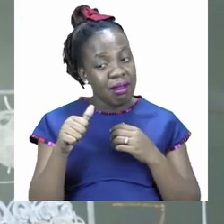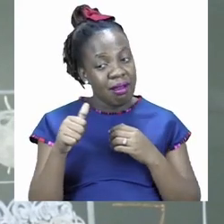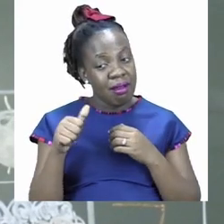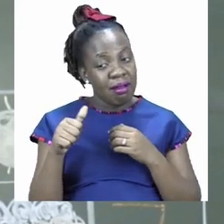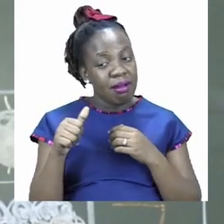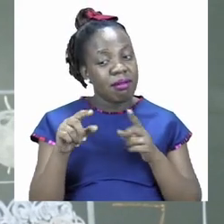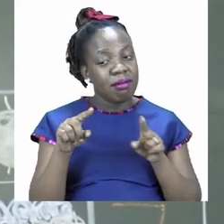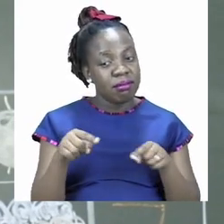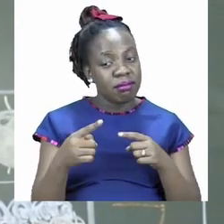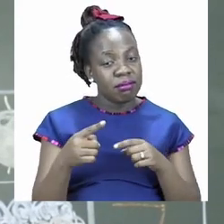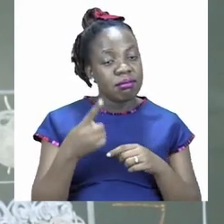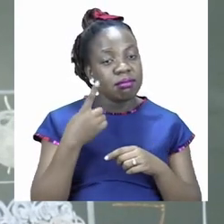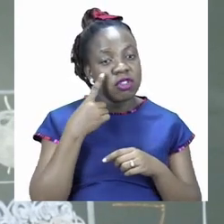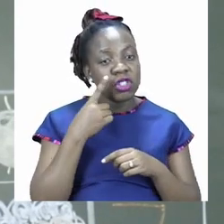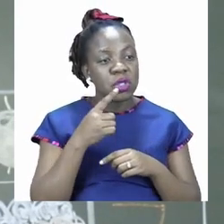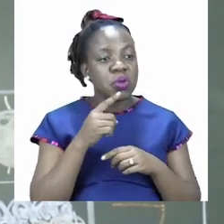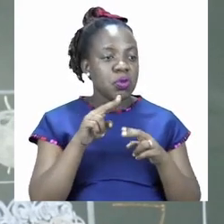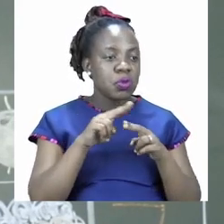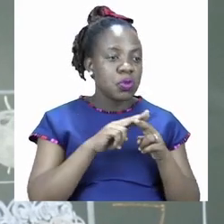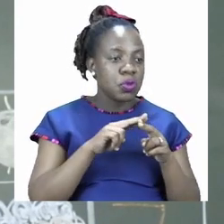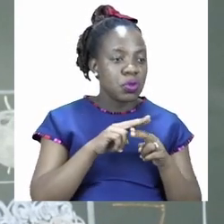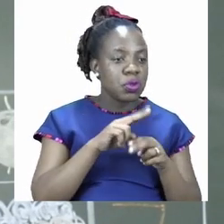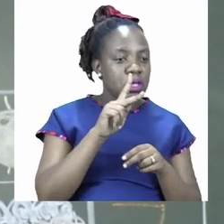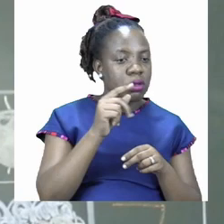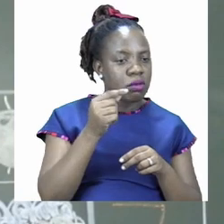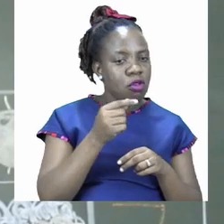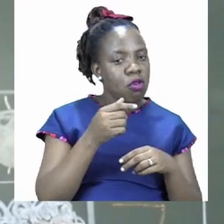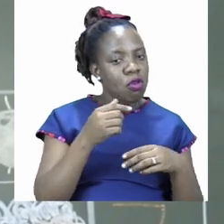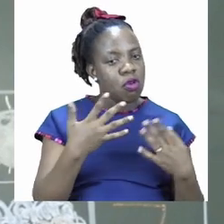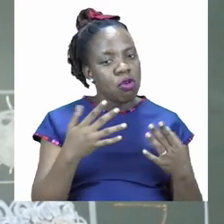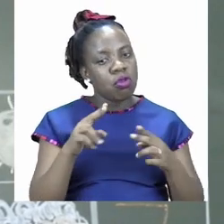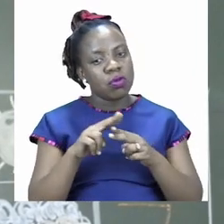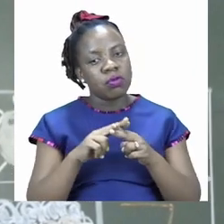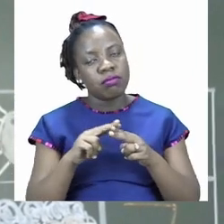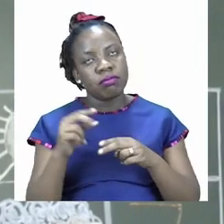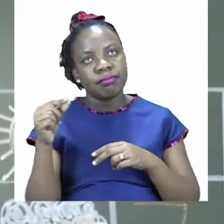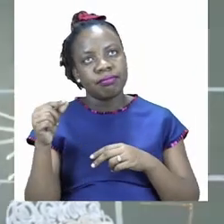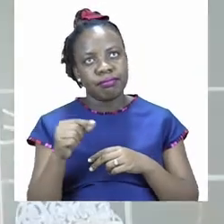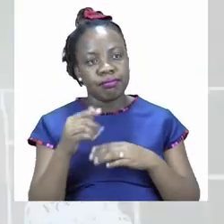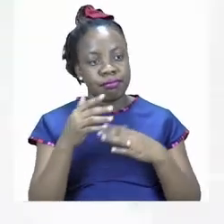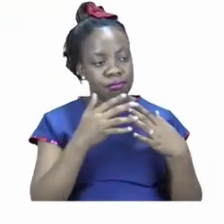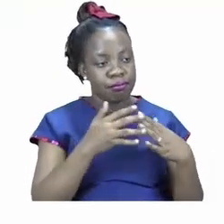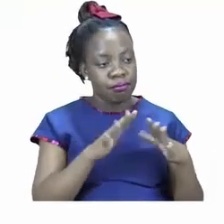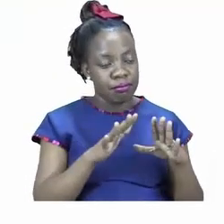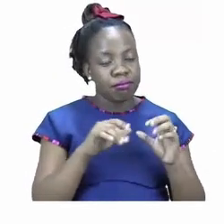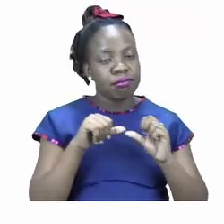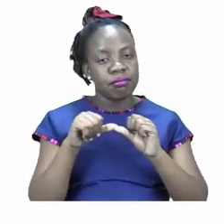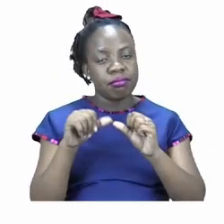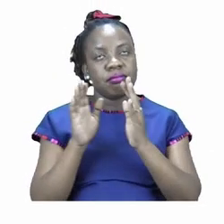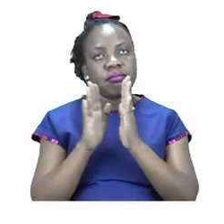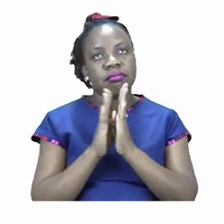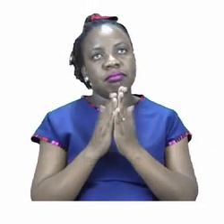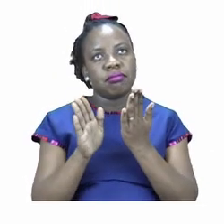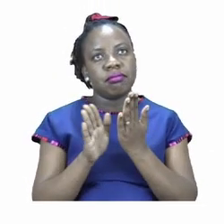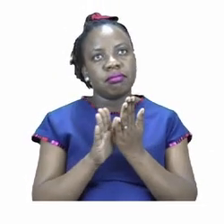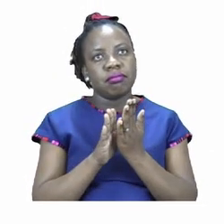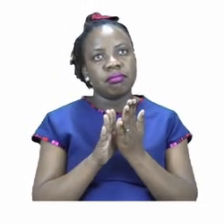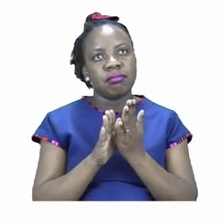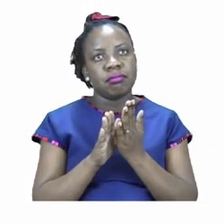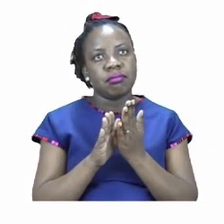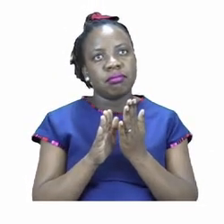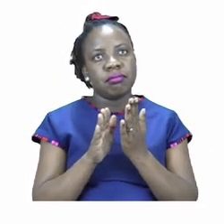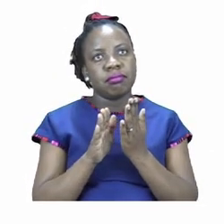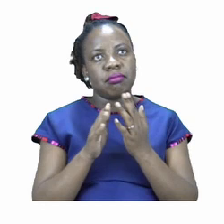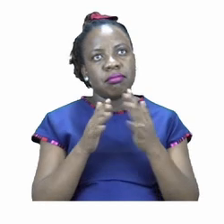done, you can move on to the next part of the exercise on the same page. Now after you have compared,